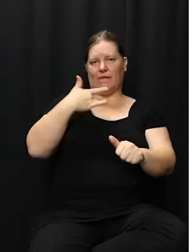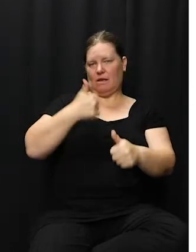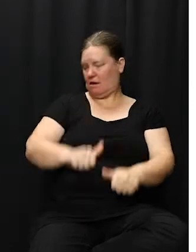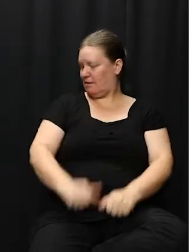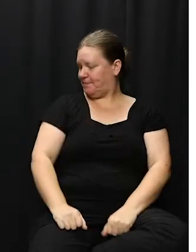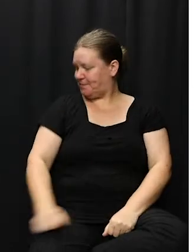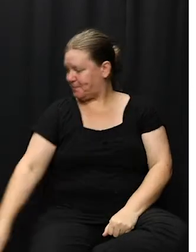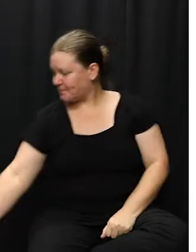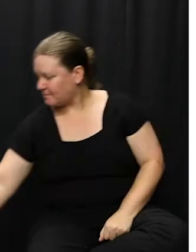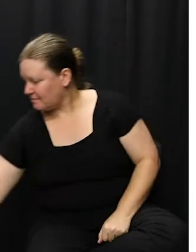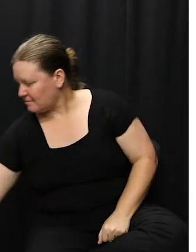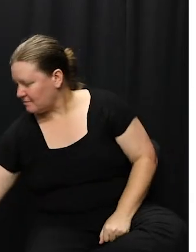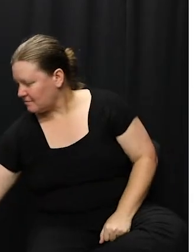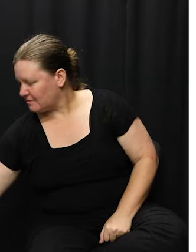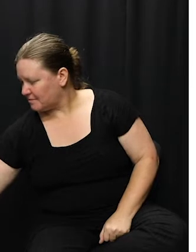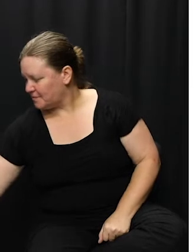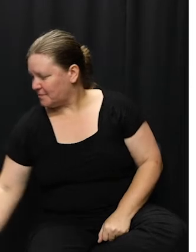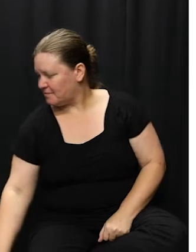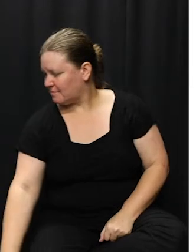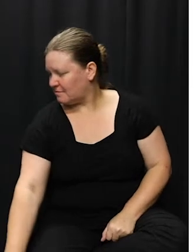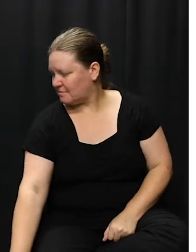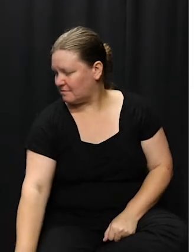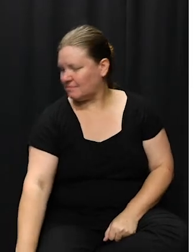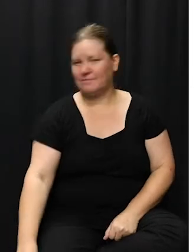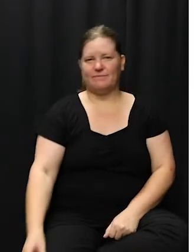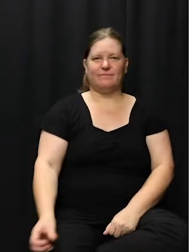like or would feel like.